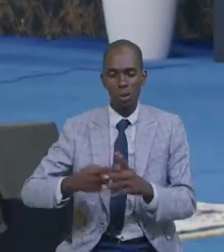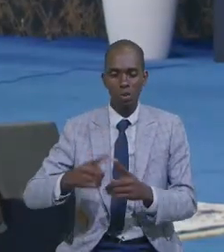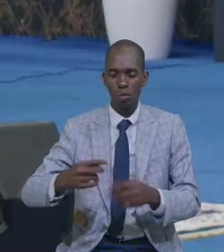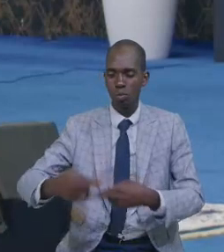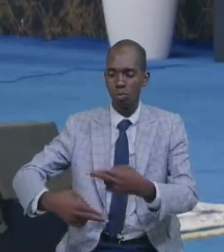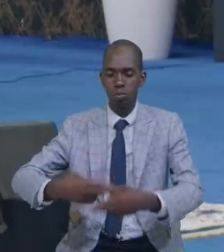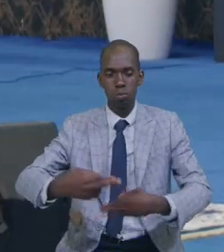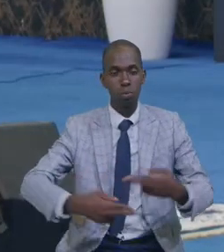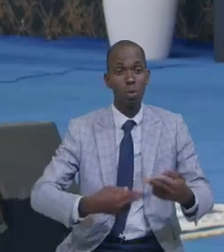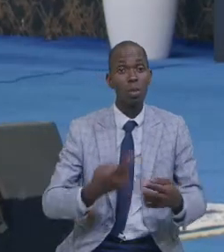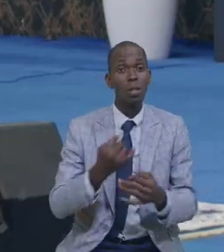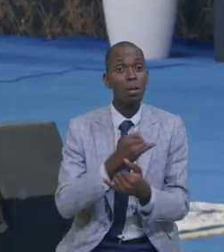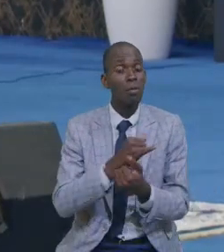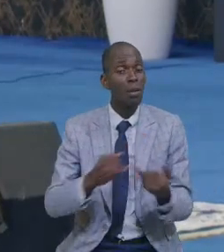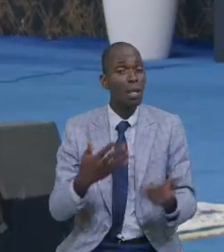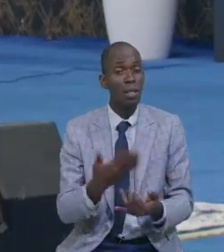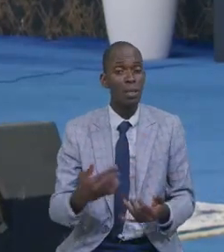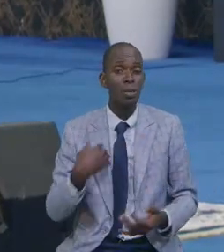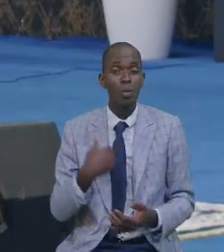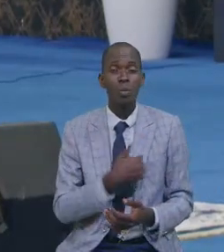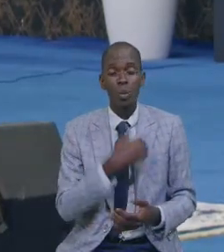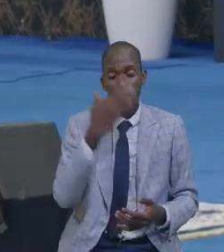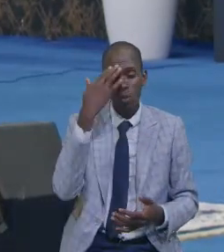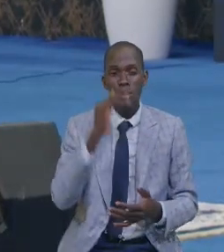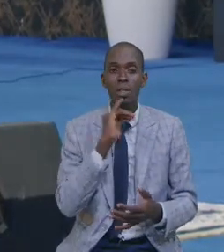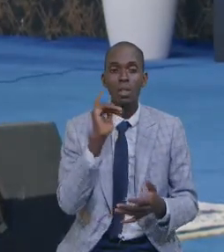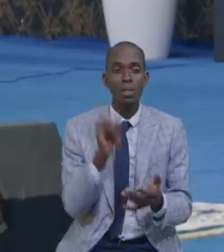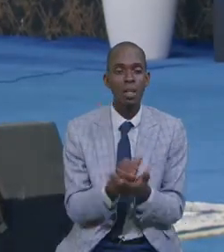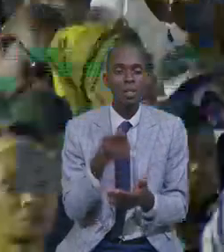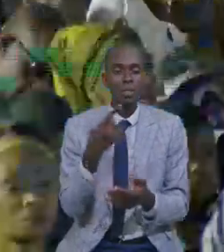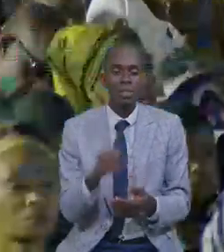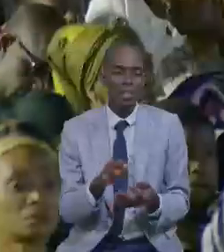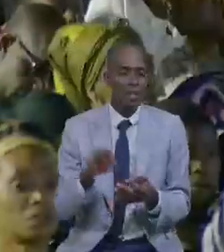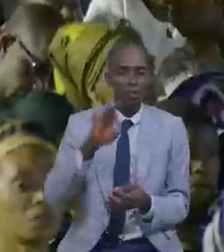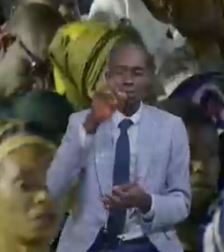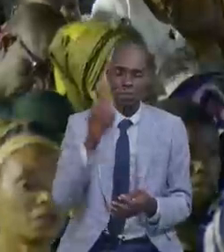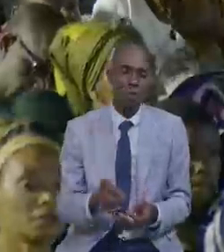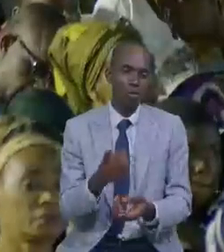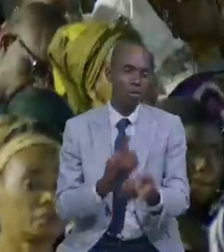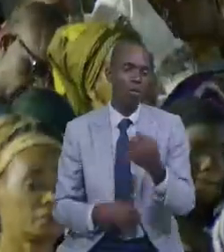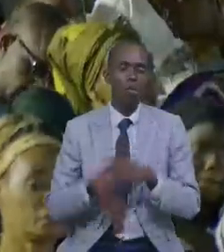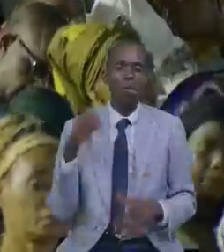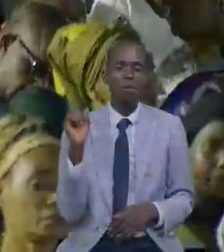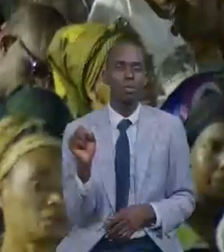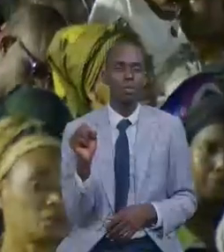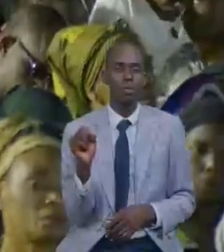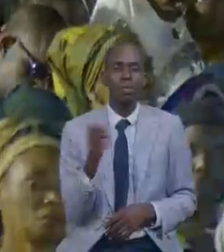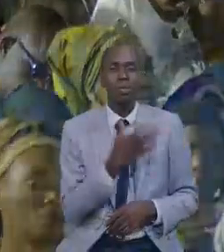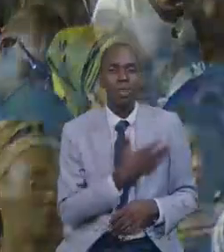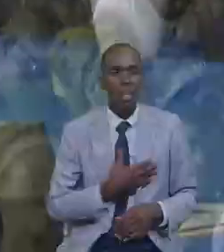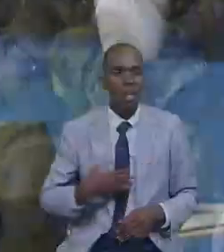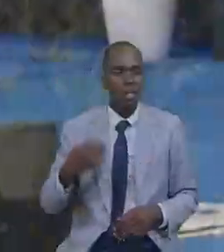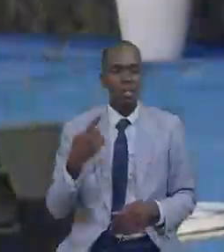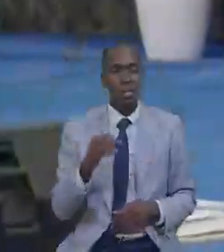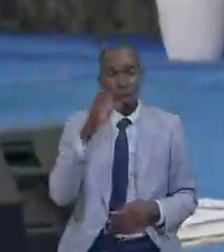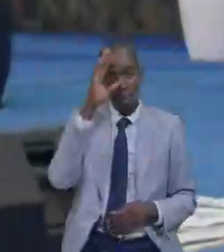final thing we know is that that foul spirit has to come out. And he was as